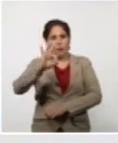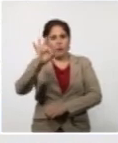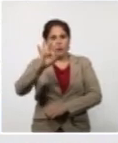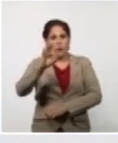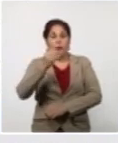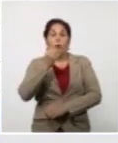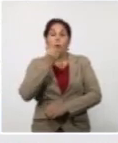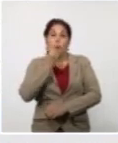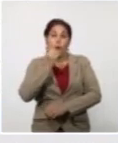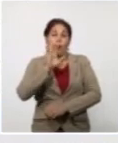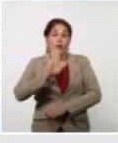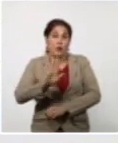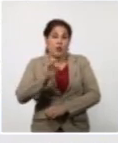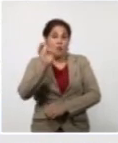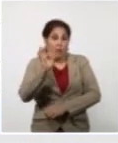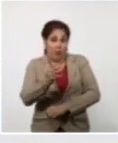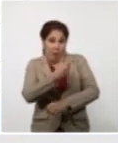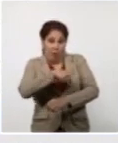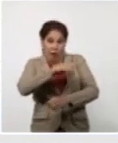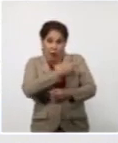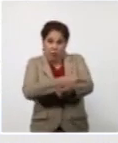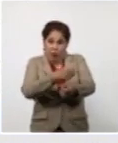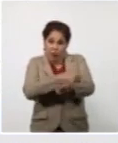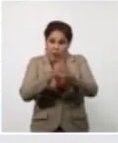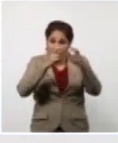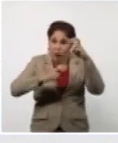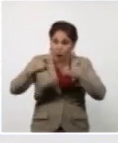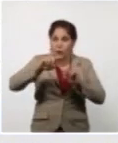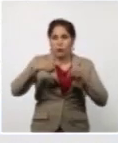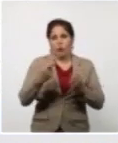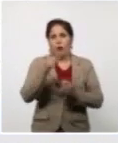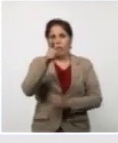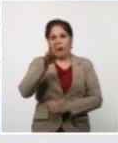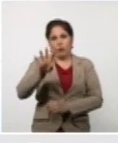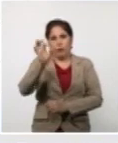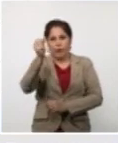COVID-19, for 0.7% of all the processed samples.